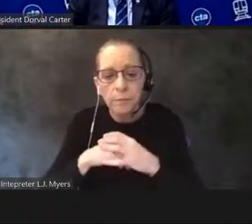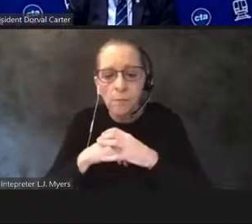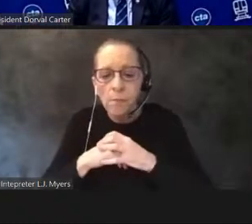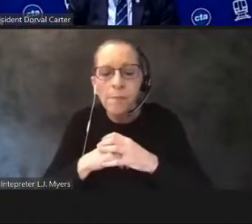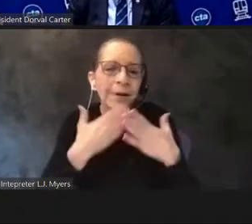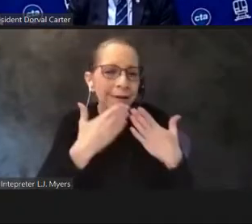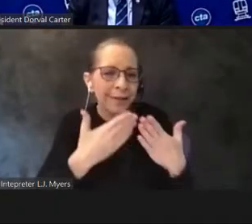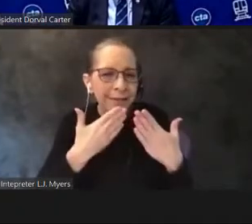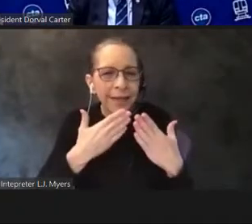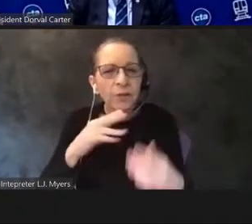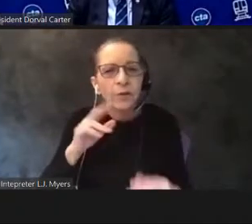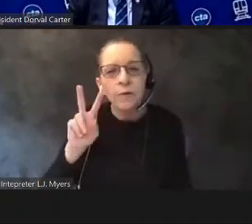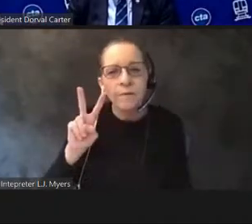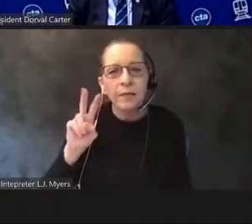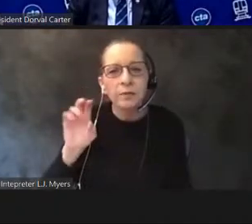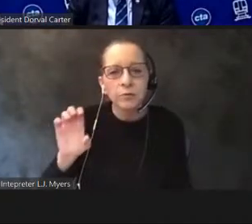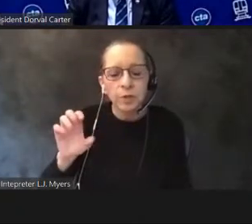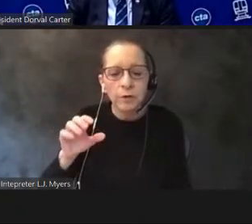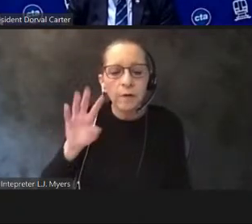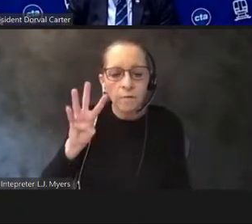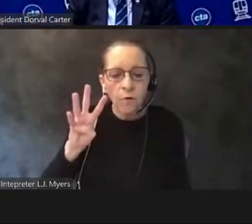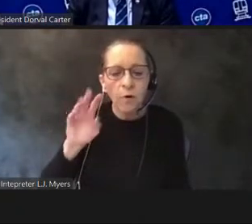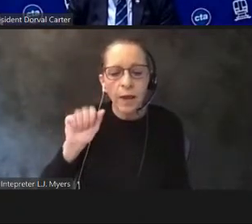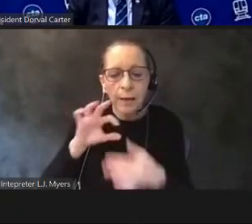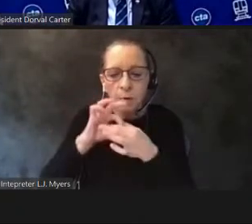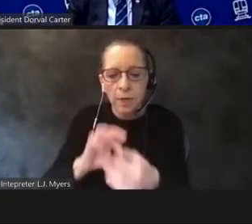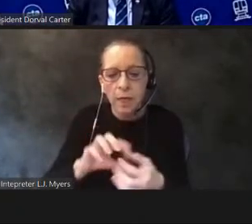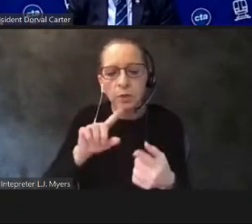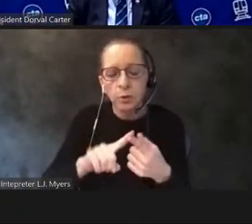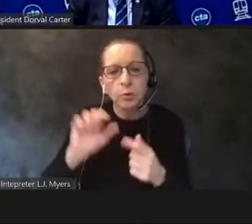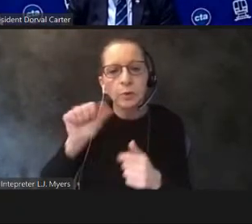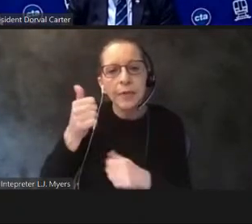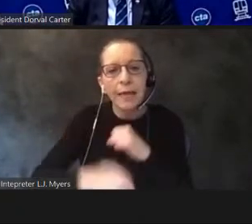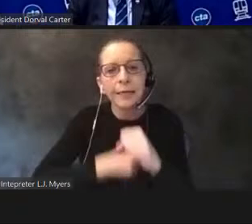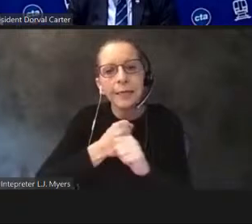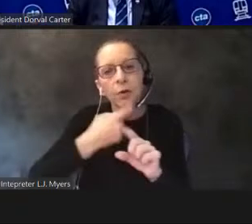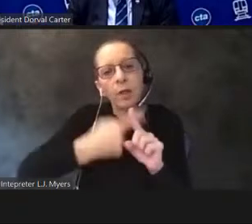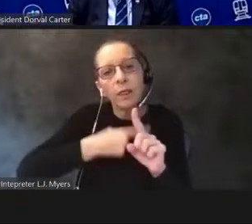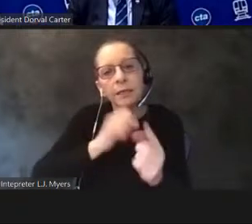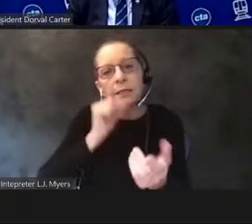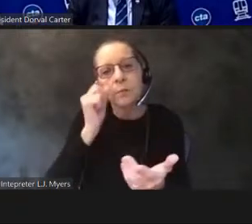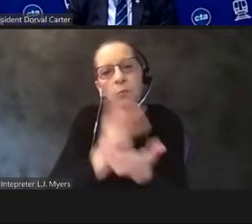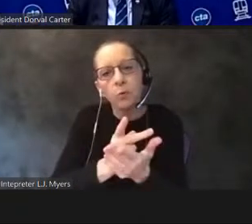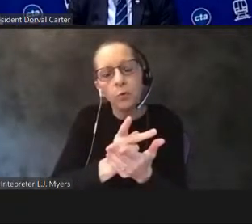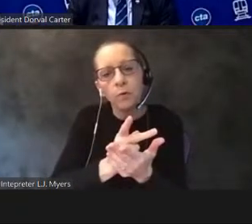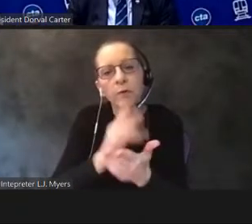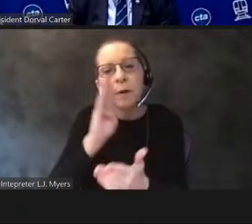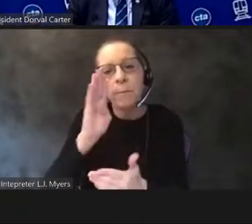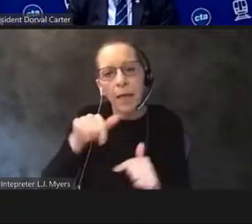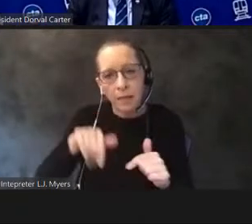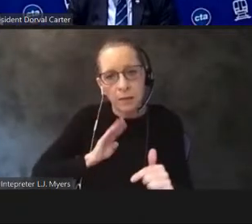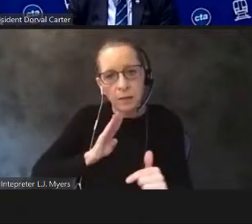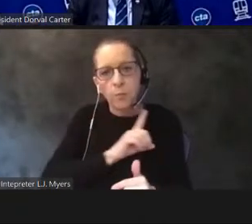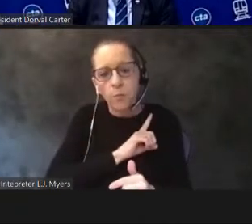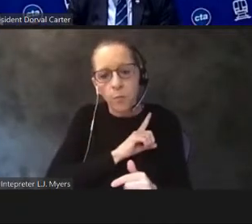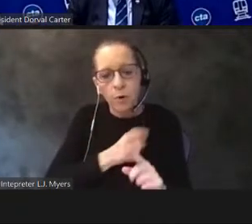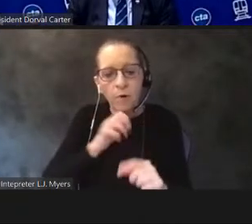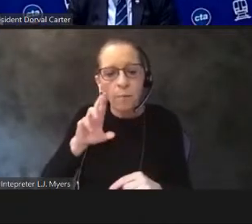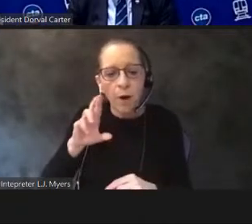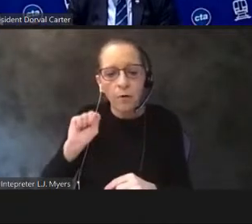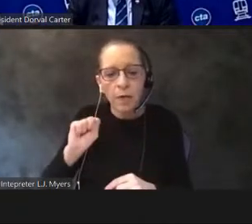Thank you, Vice Chair. Item 4A pertains to a 10-year lease that was approved by this board on August